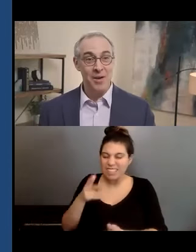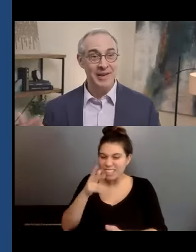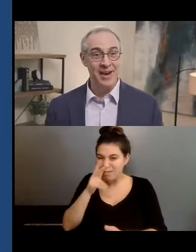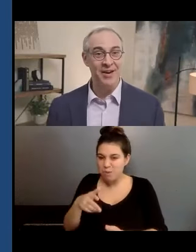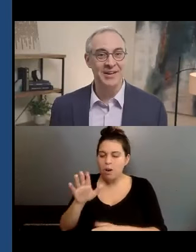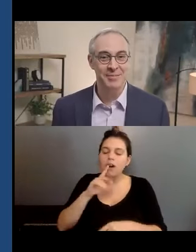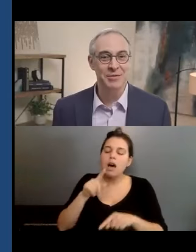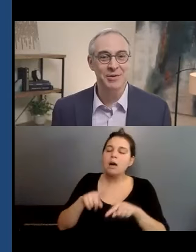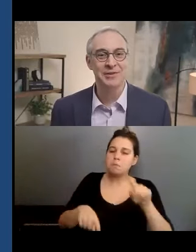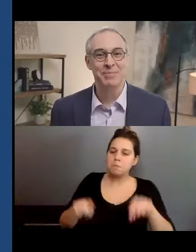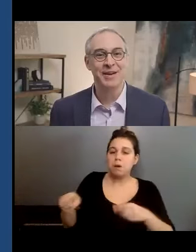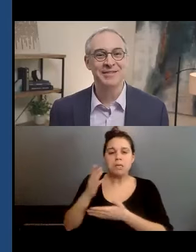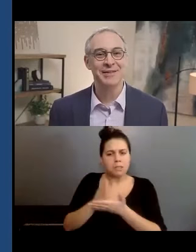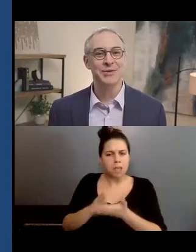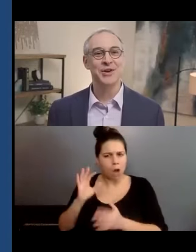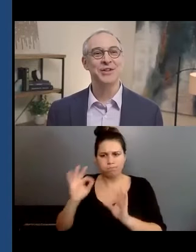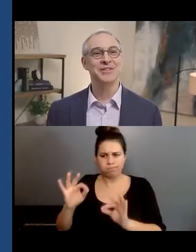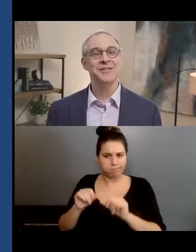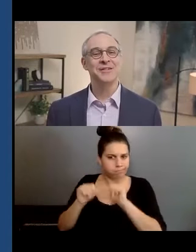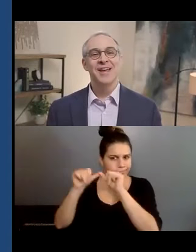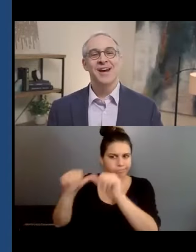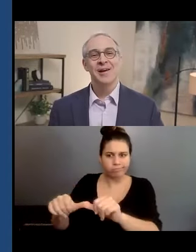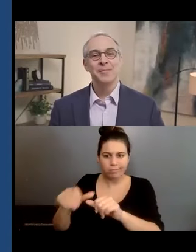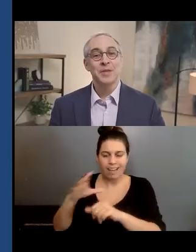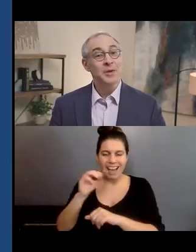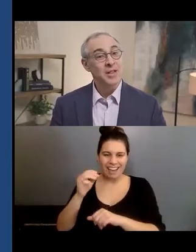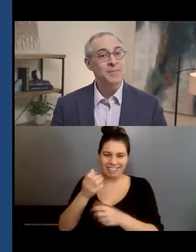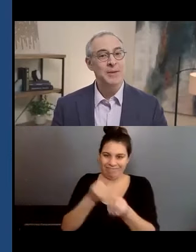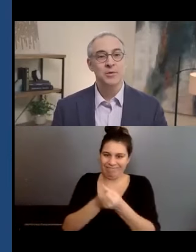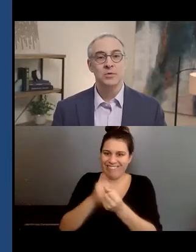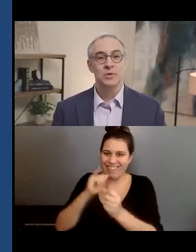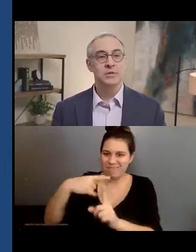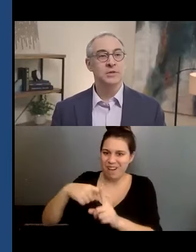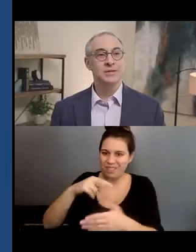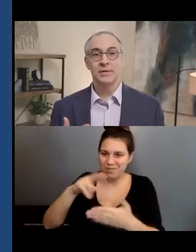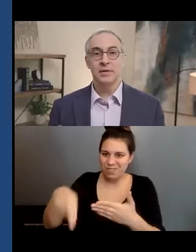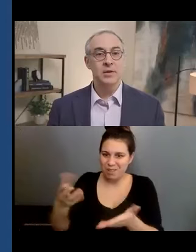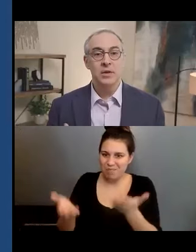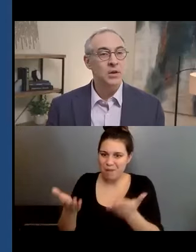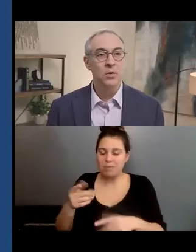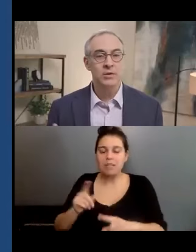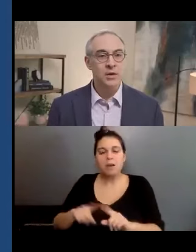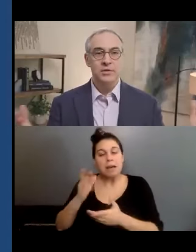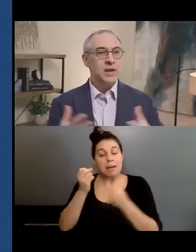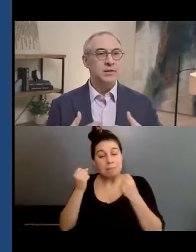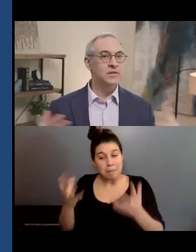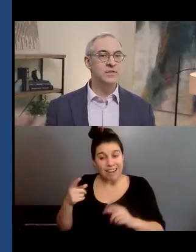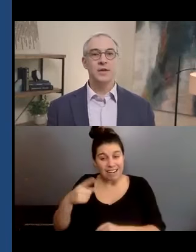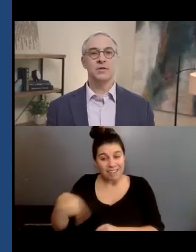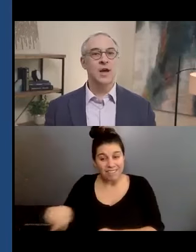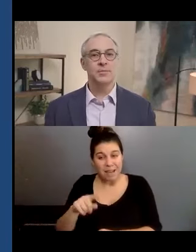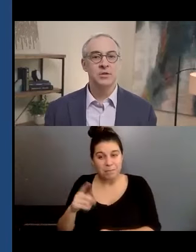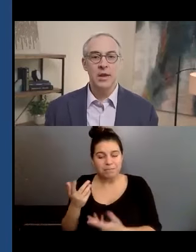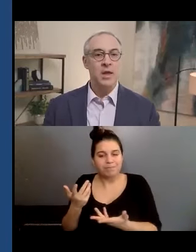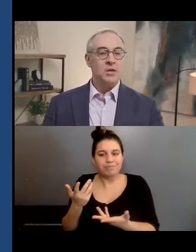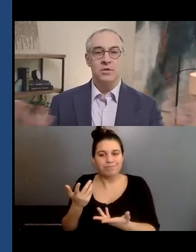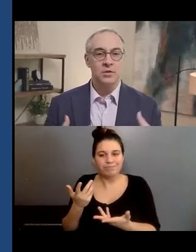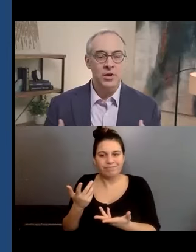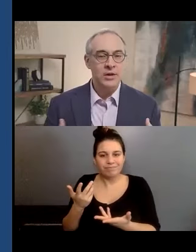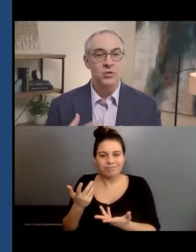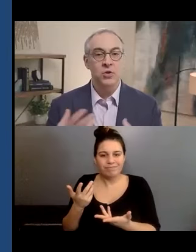good and probably carried some of those positive results. But a lot of people just, you can understand this is not your job to